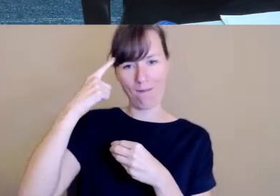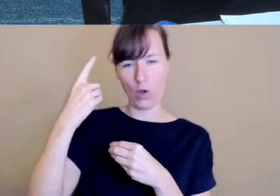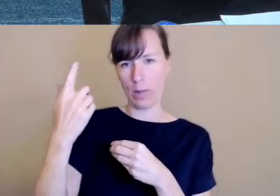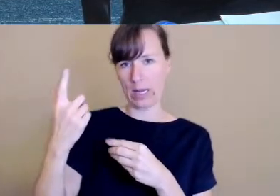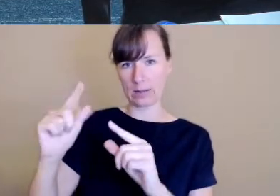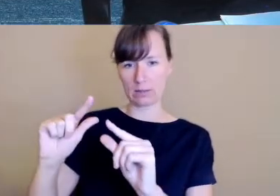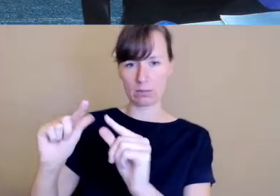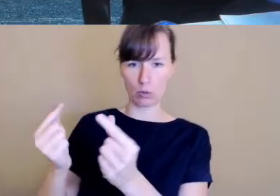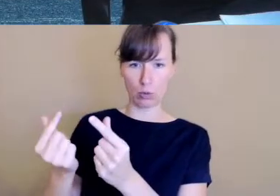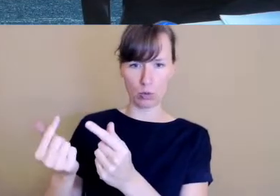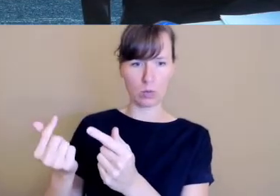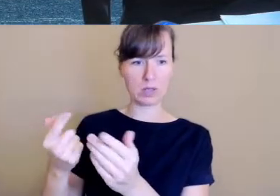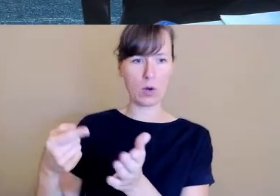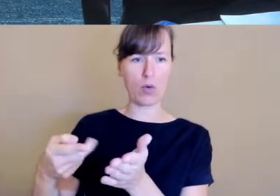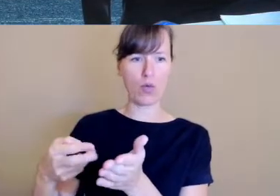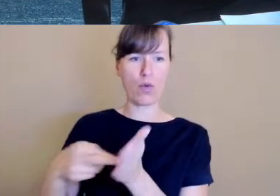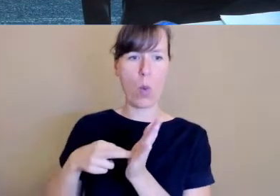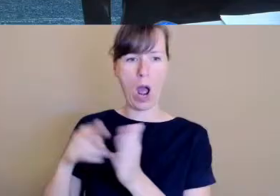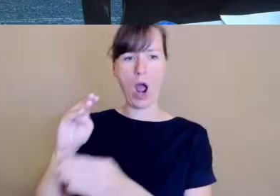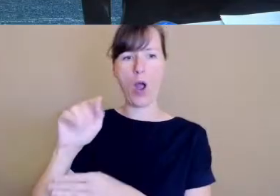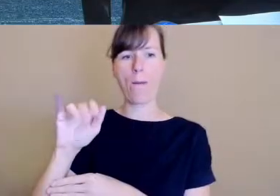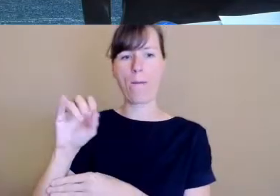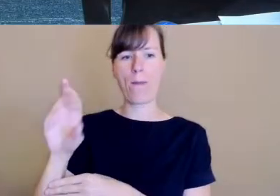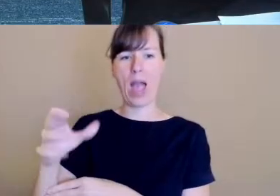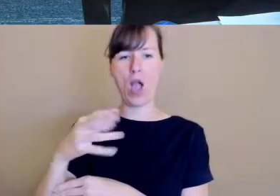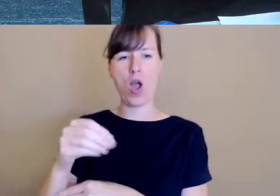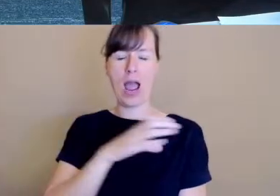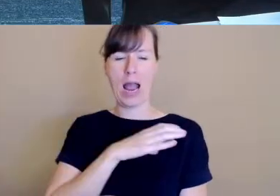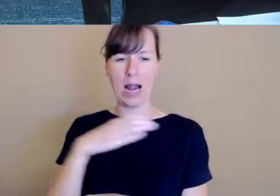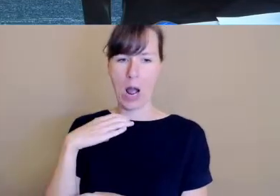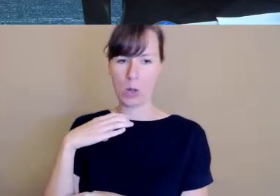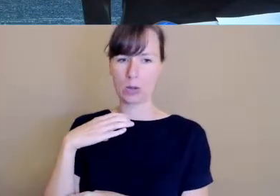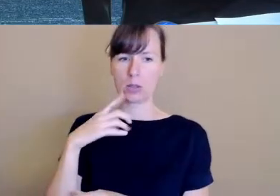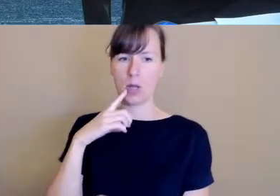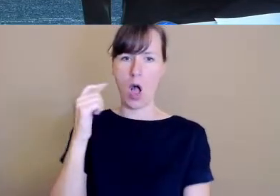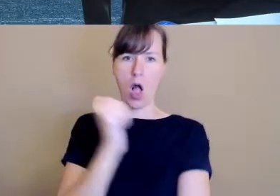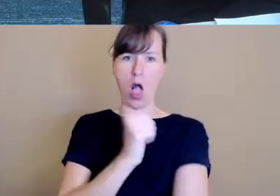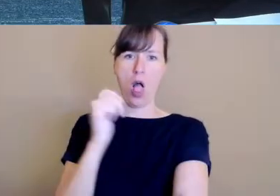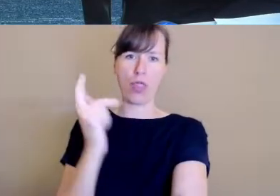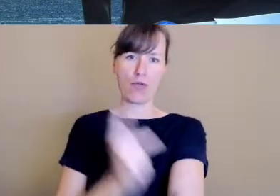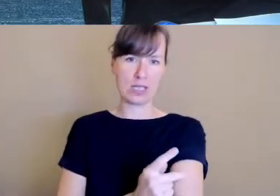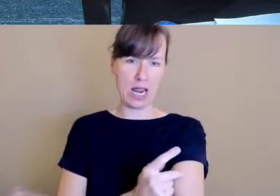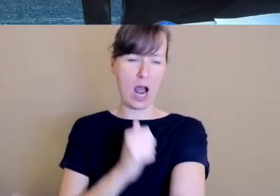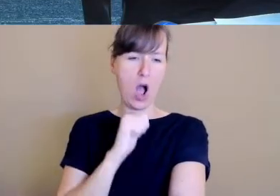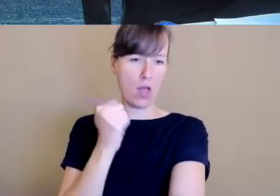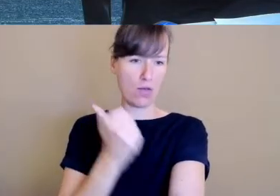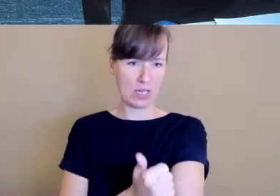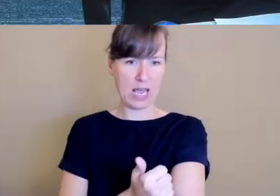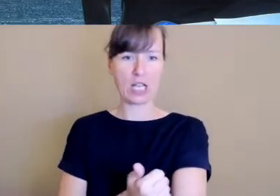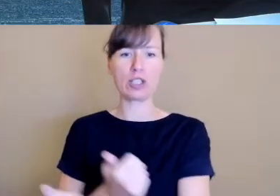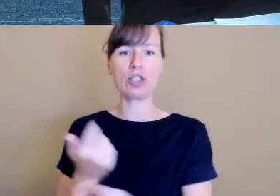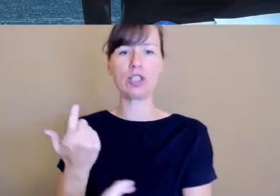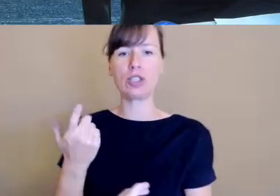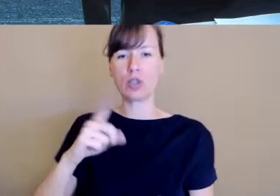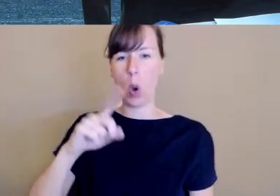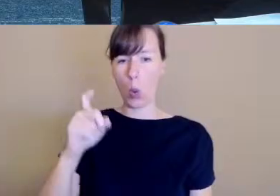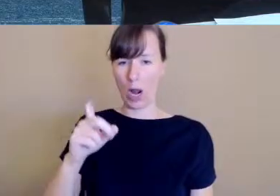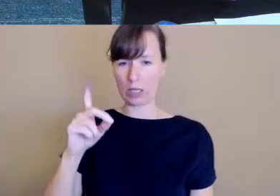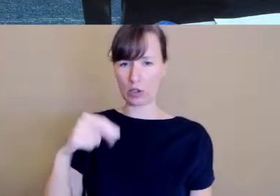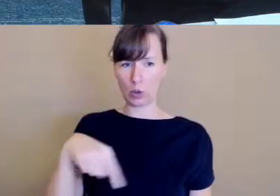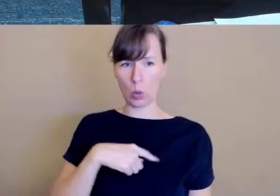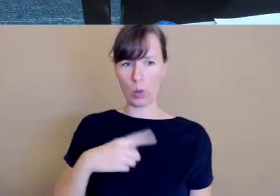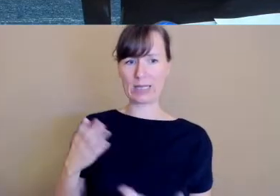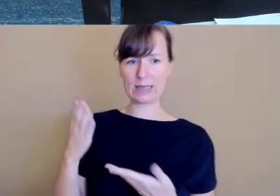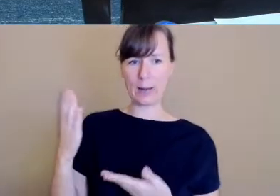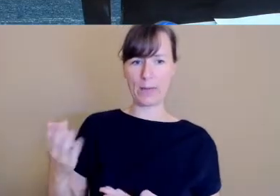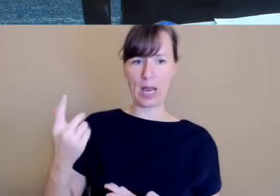Infrastructure Committee's recommendations with our submission. The discussion in the group was that that was a prior practice, that